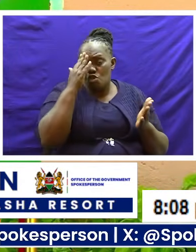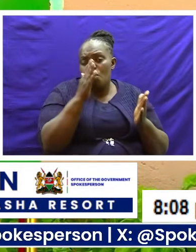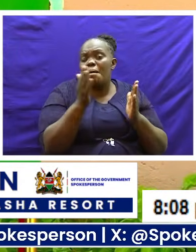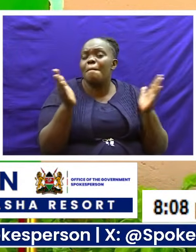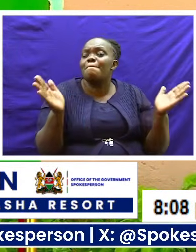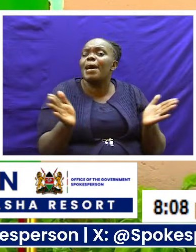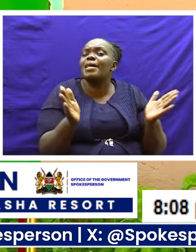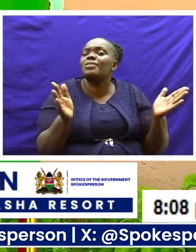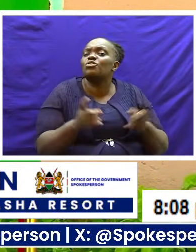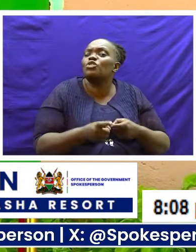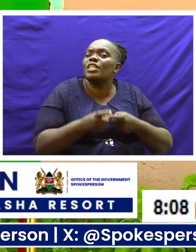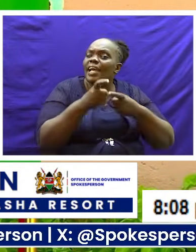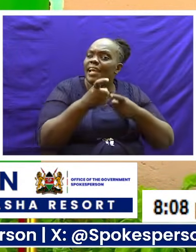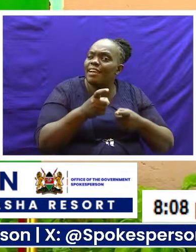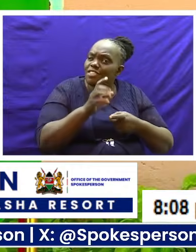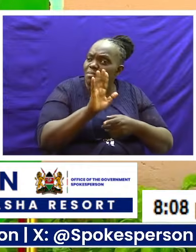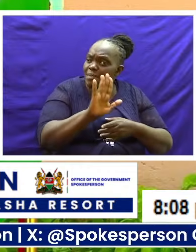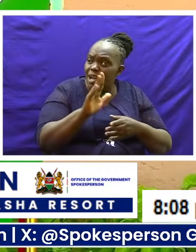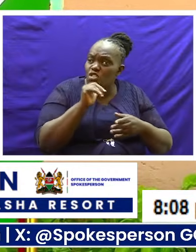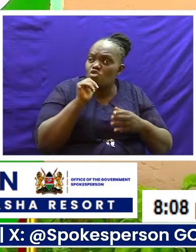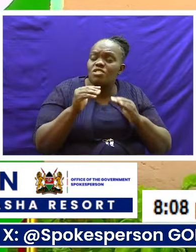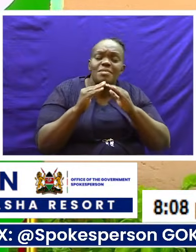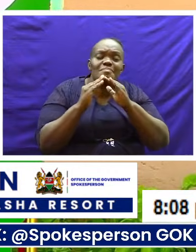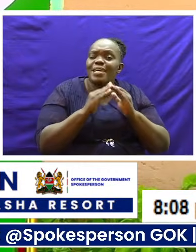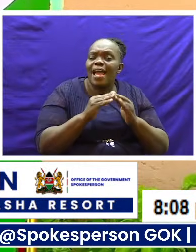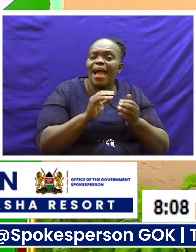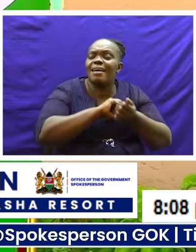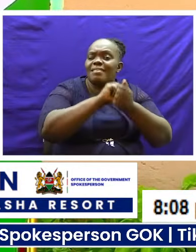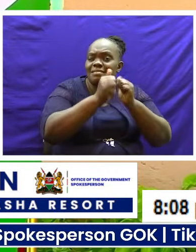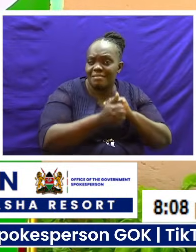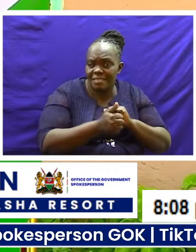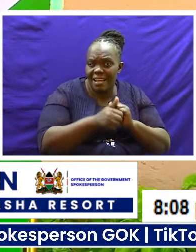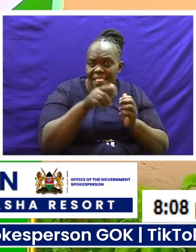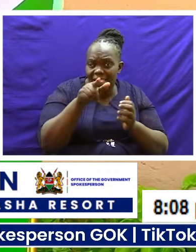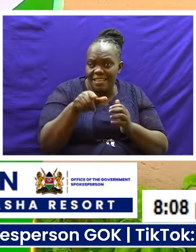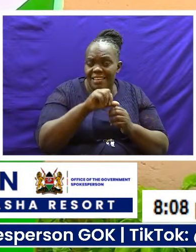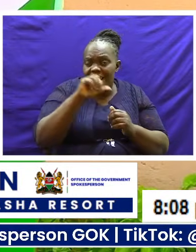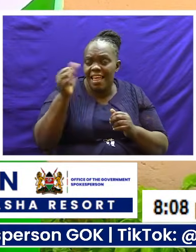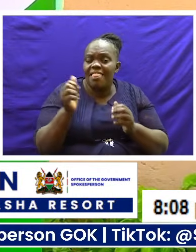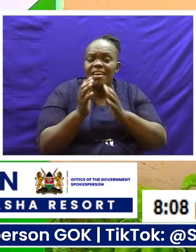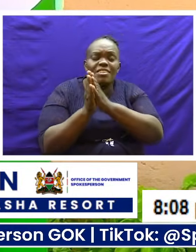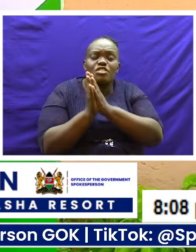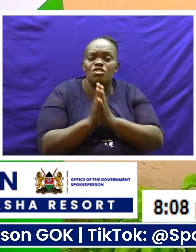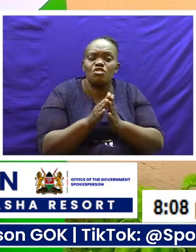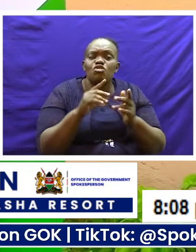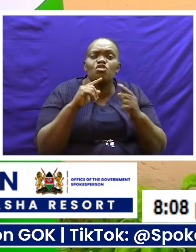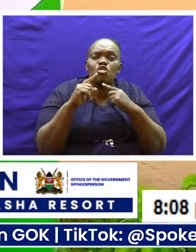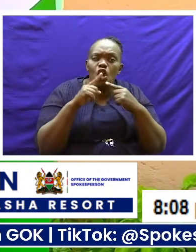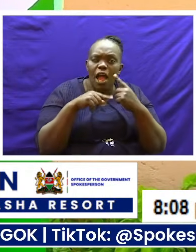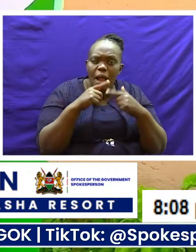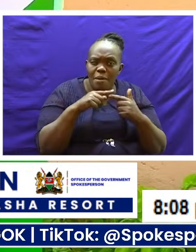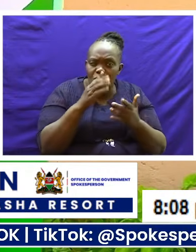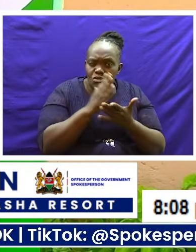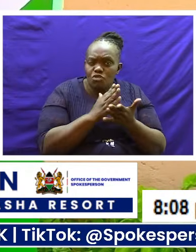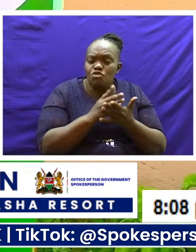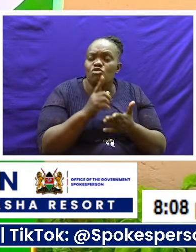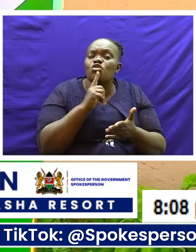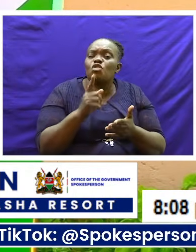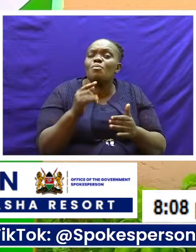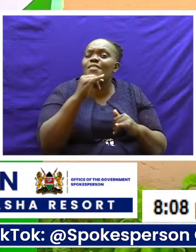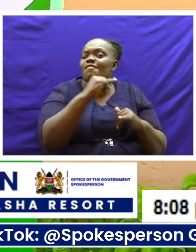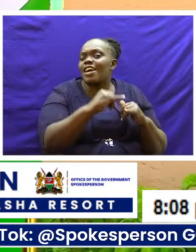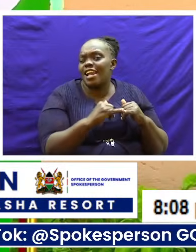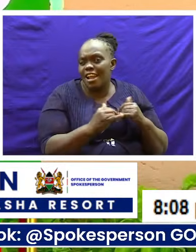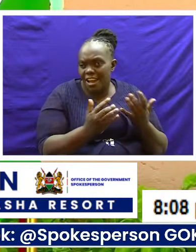passion, your gifts, and not peer influence. So that's another story we'll talk about. Yeah, so I